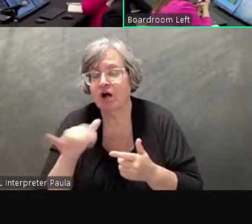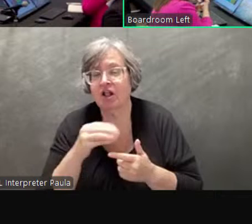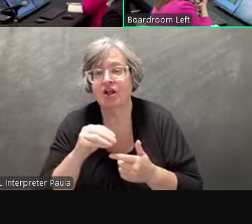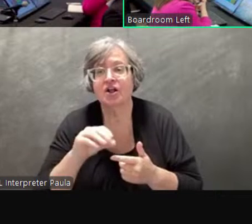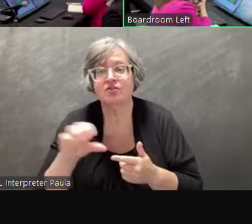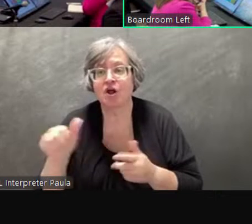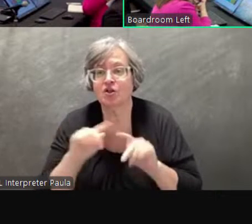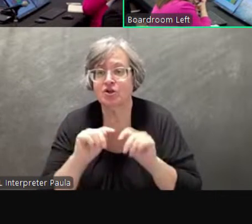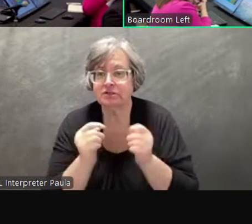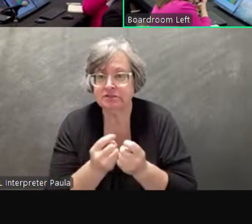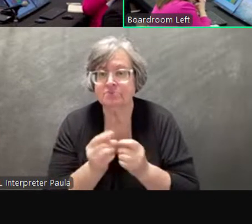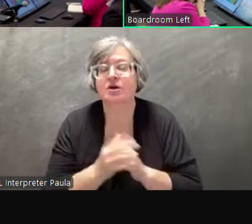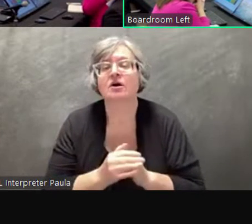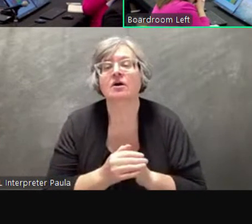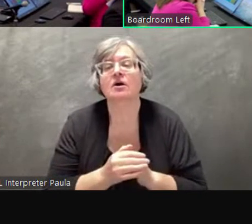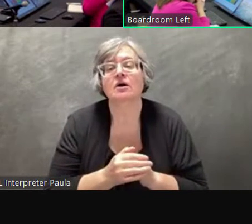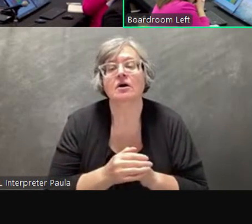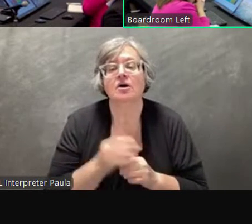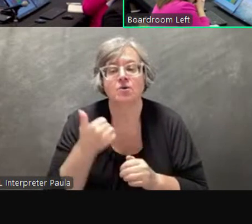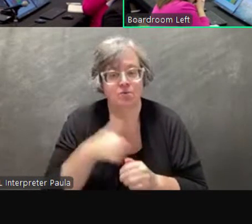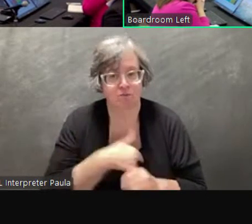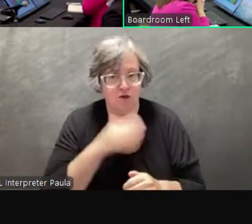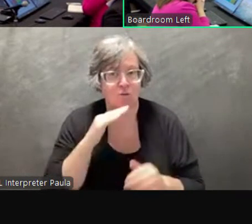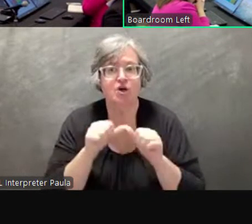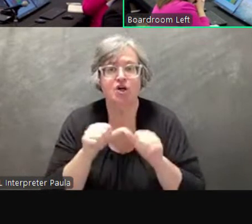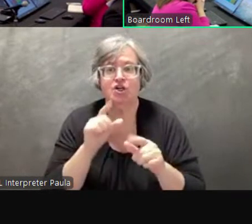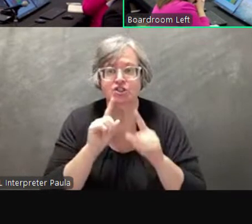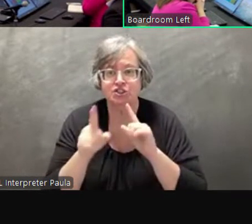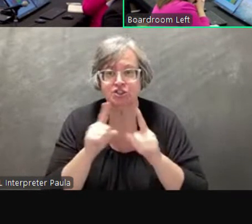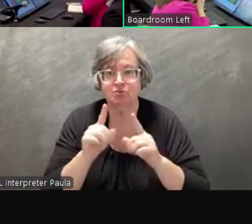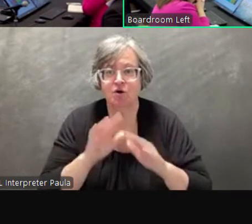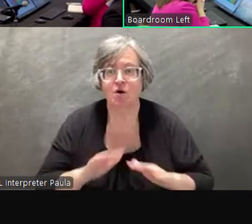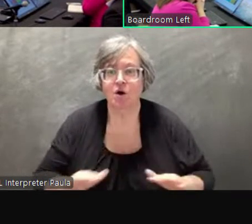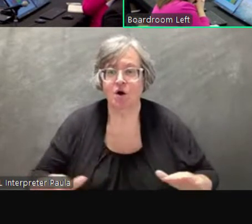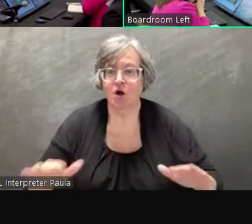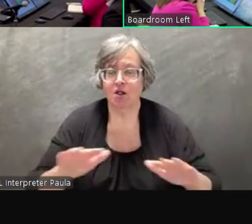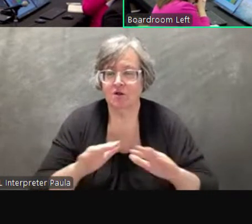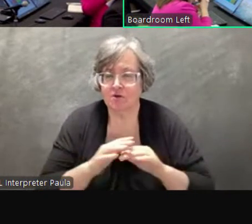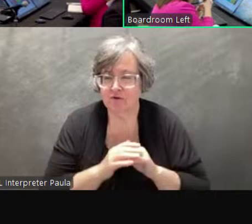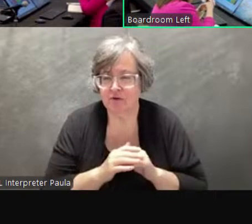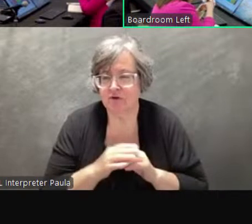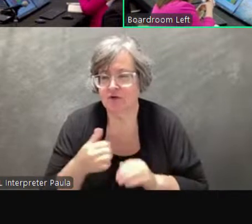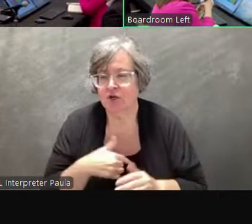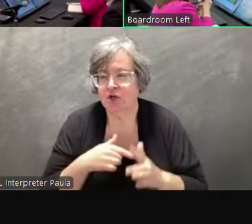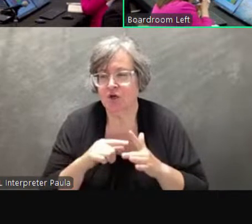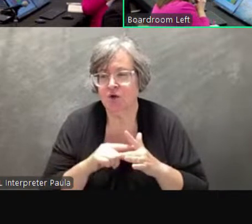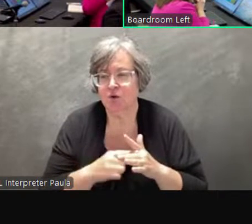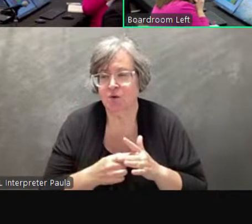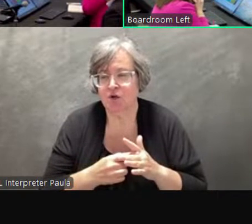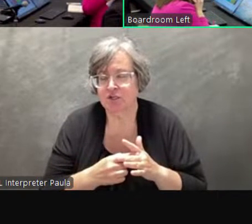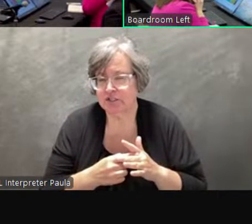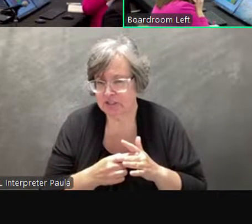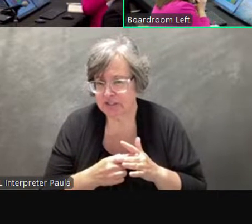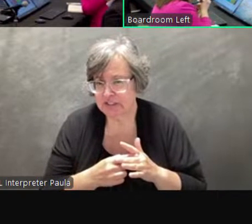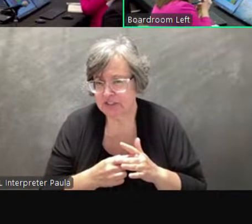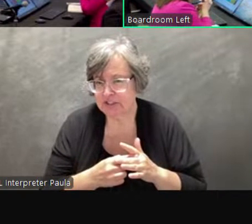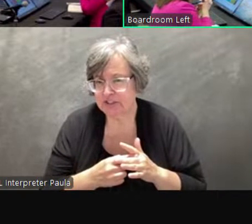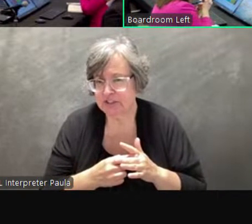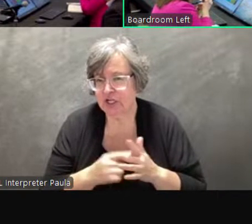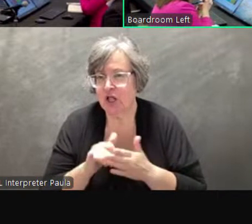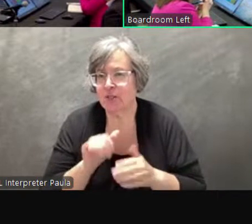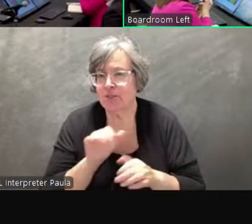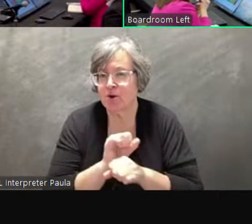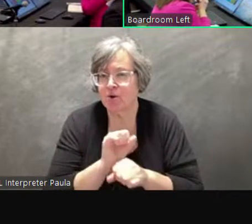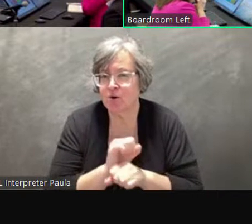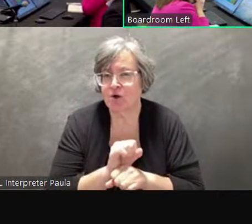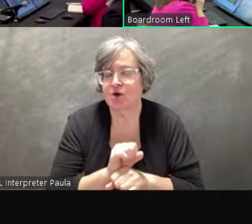dialogue down in Springfield as well as throughout the region. That we start turning this, this work and the work of